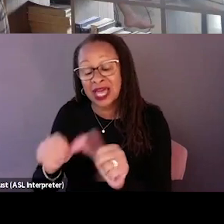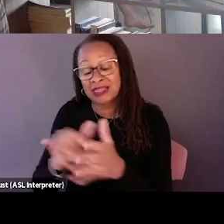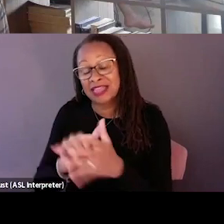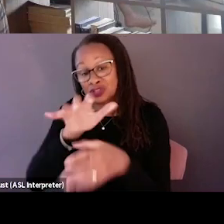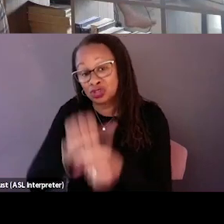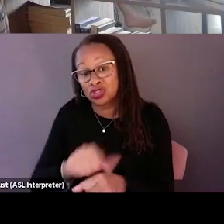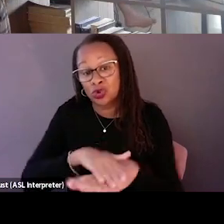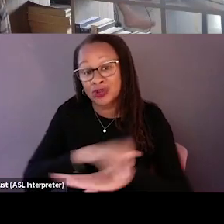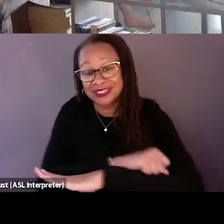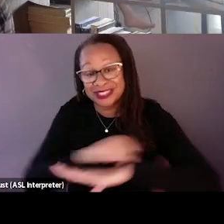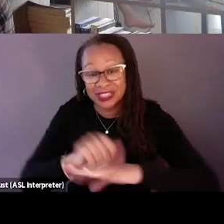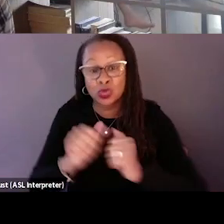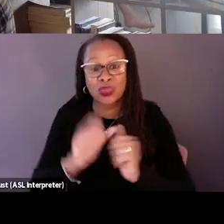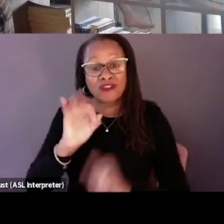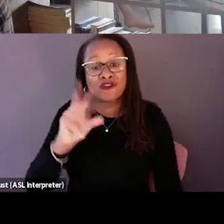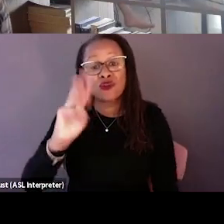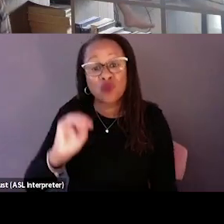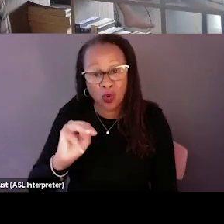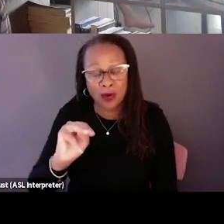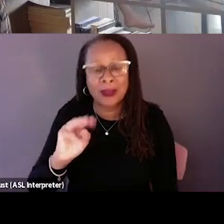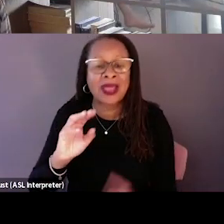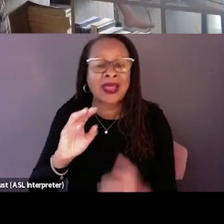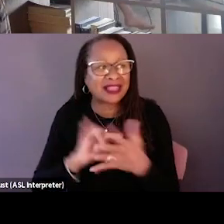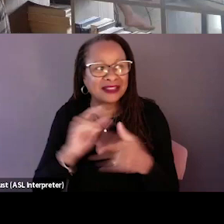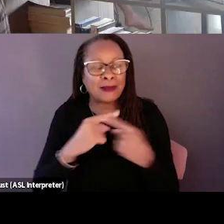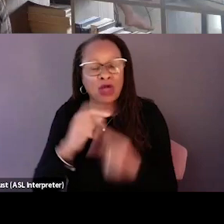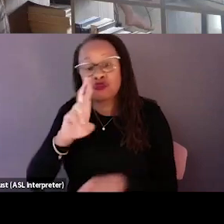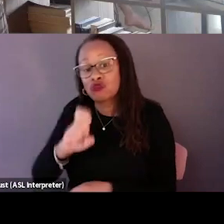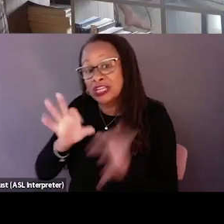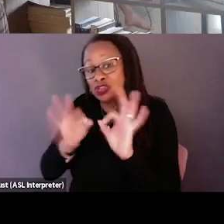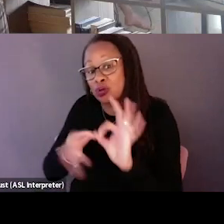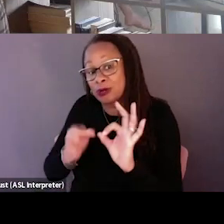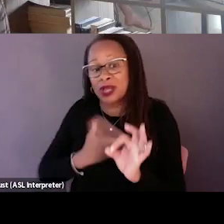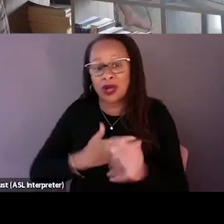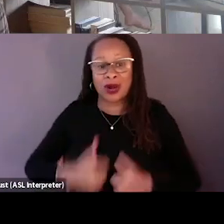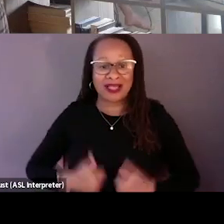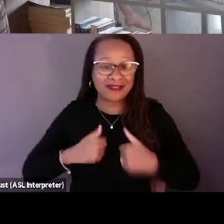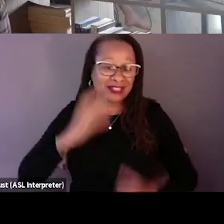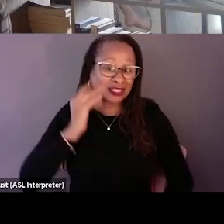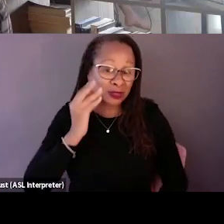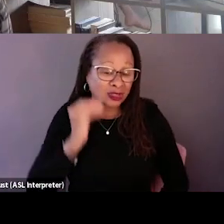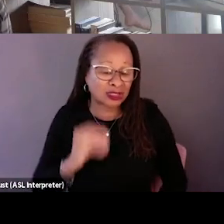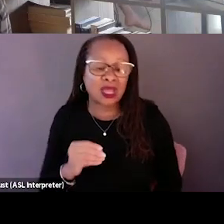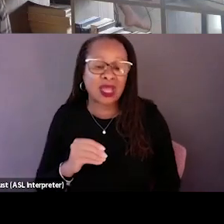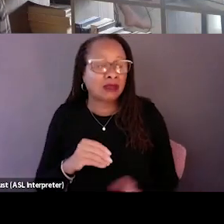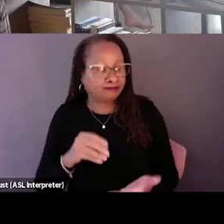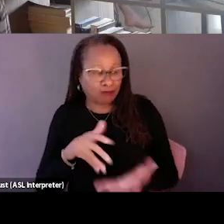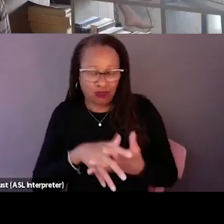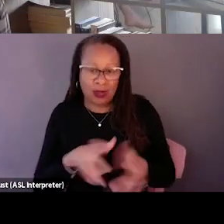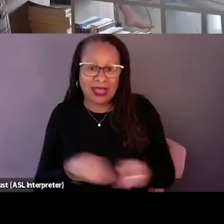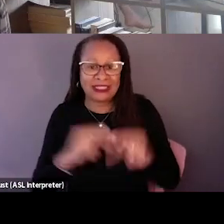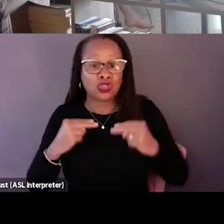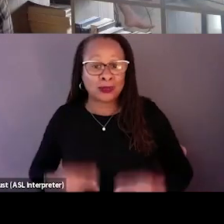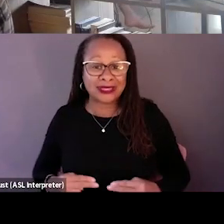the form that is about reinterpreting our lived experiences, affirming us as humans,